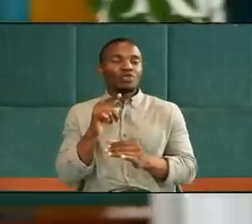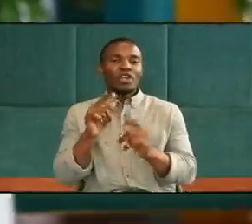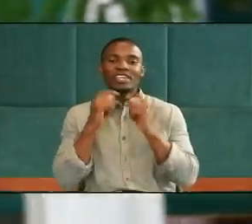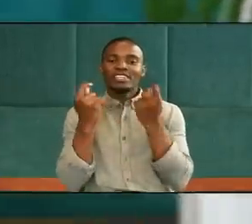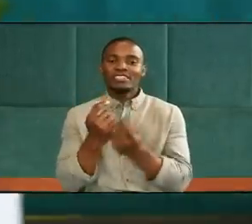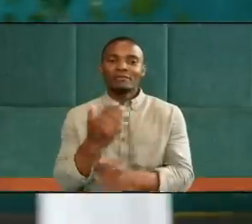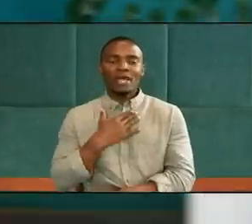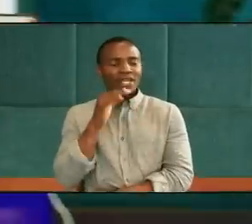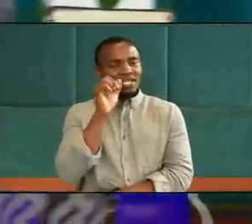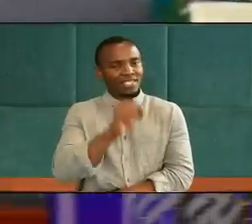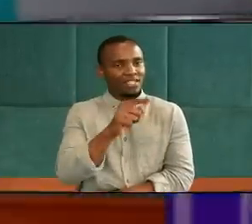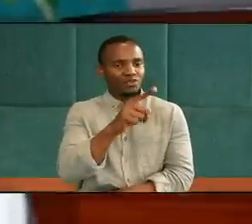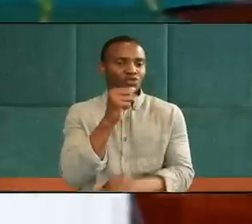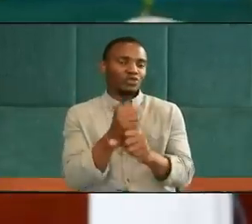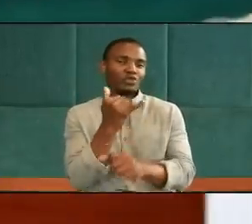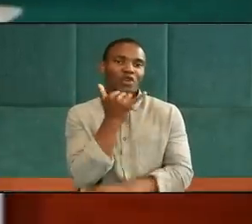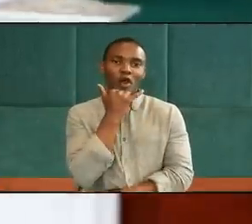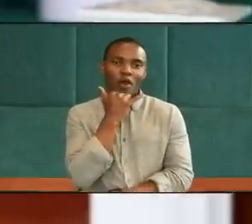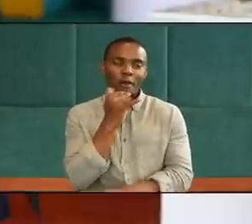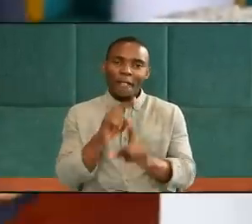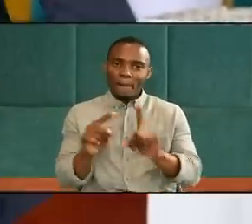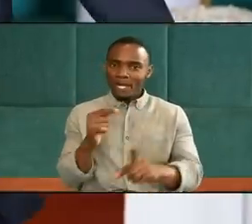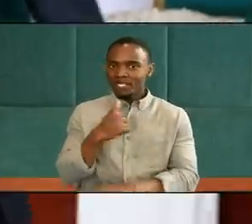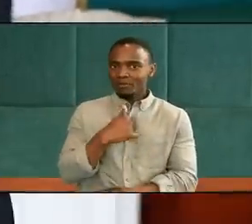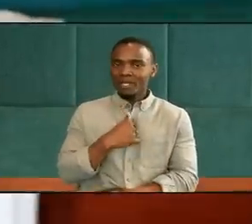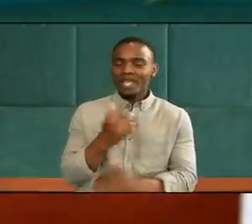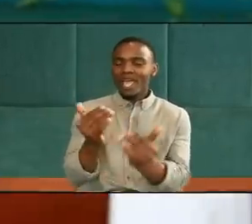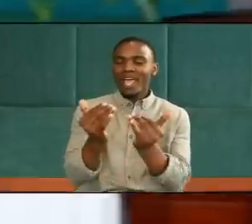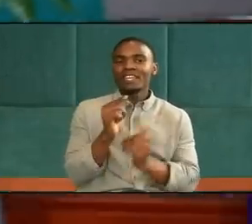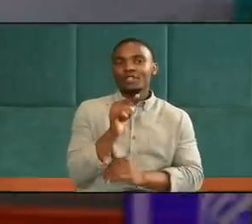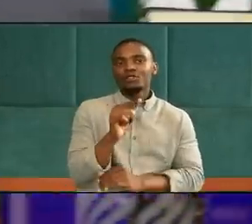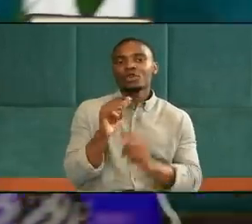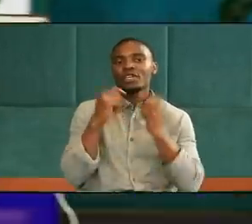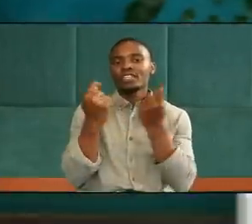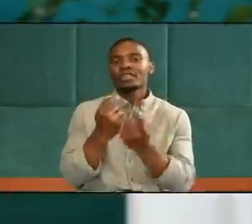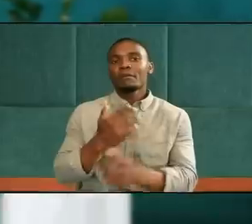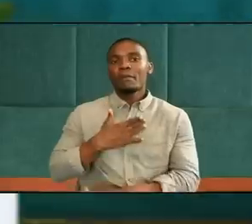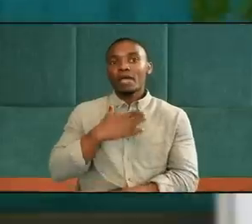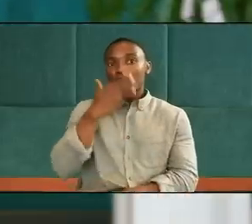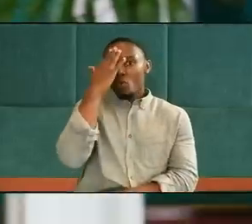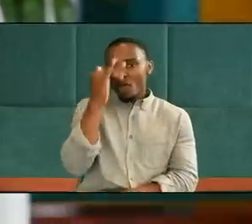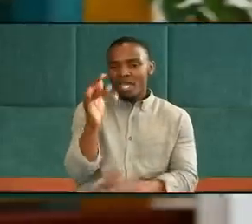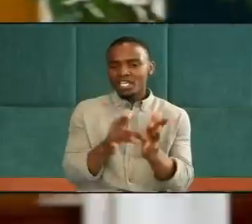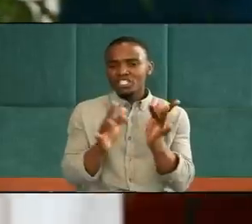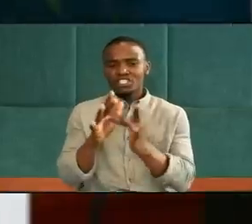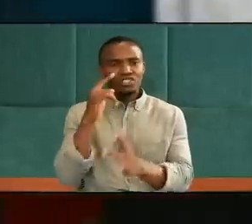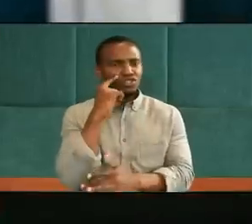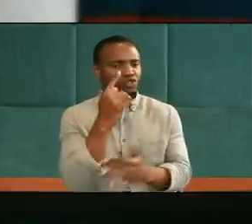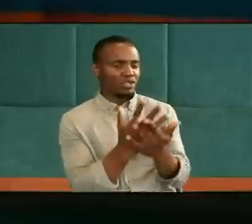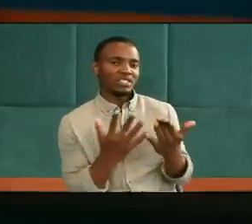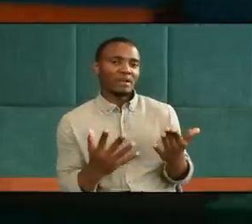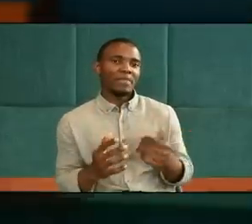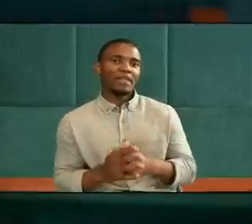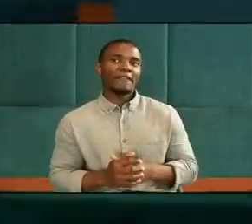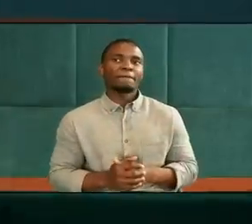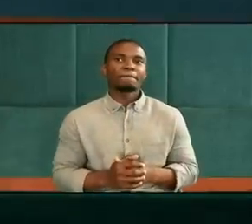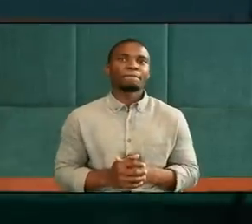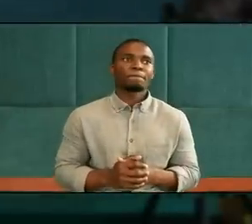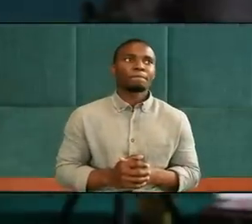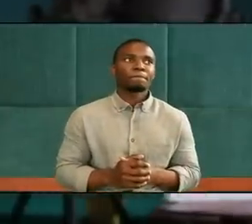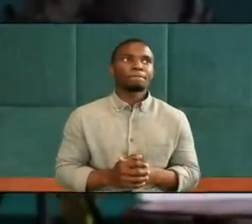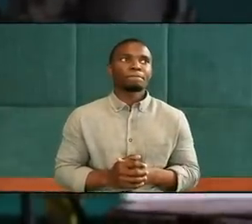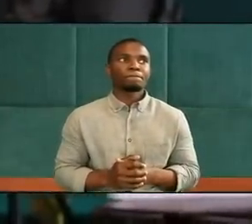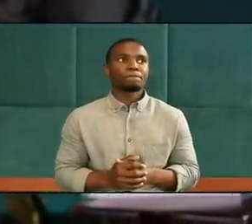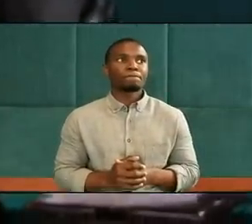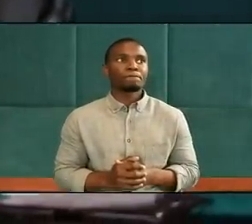you blunder sometimes, but I need you on my team, because Jesus saw something in him. Hey, hear the preacher.